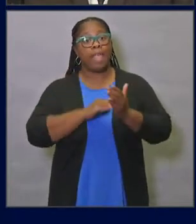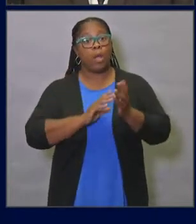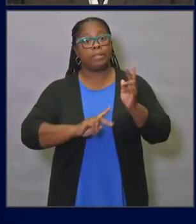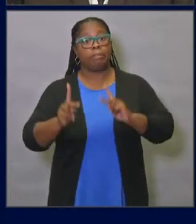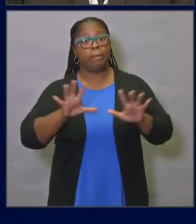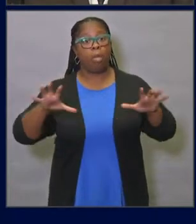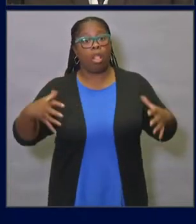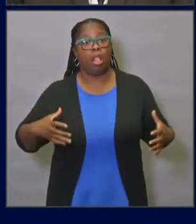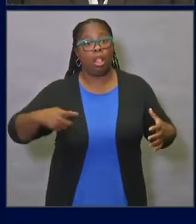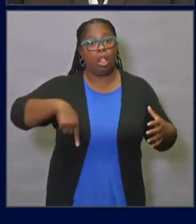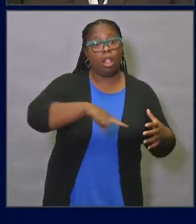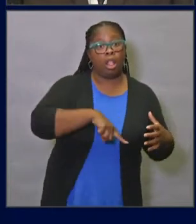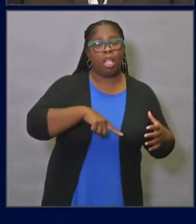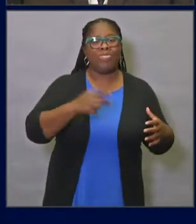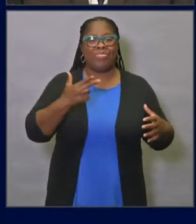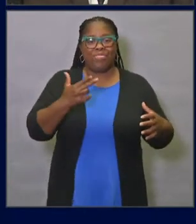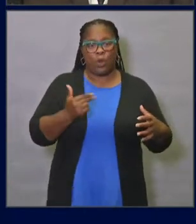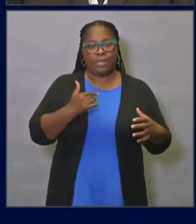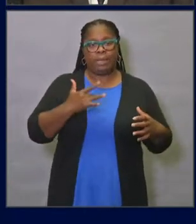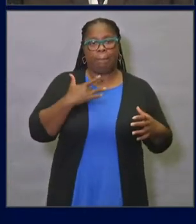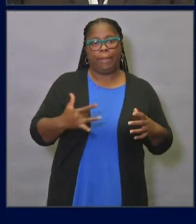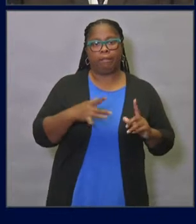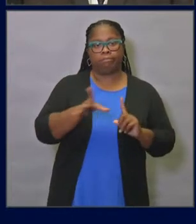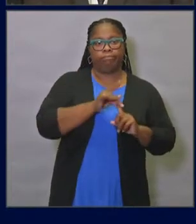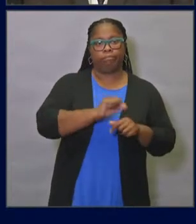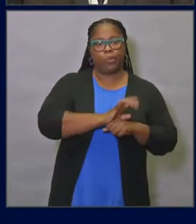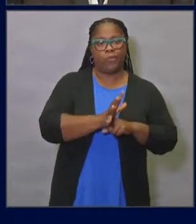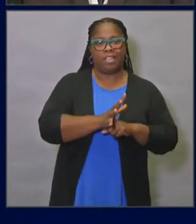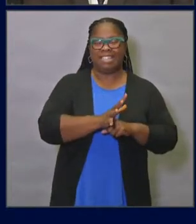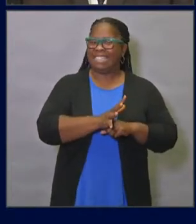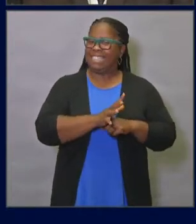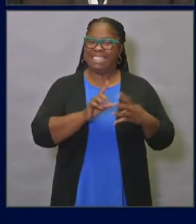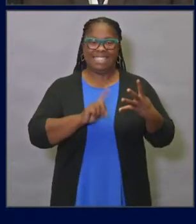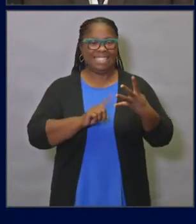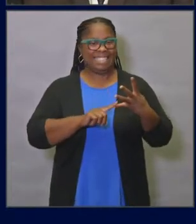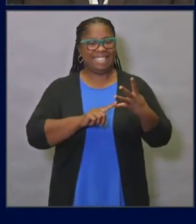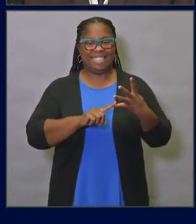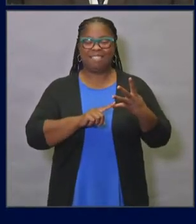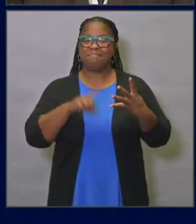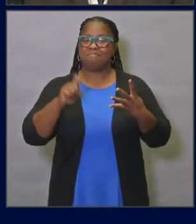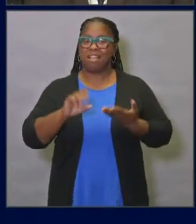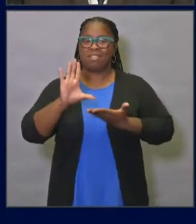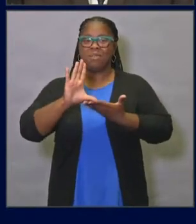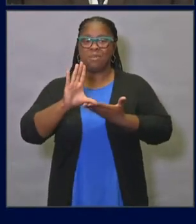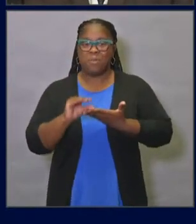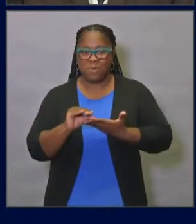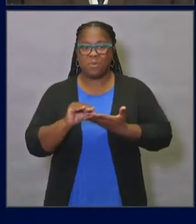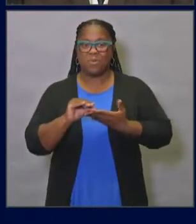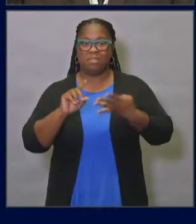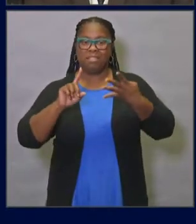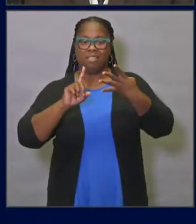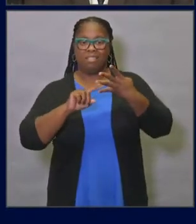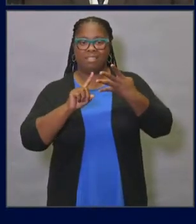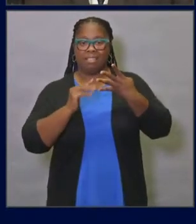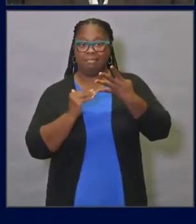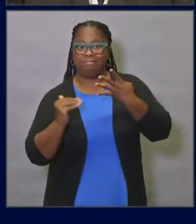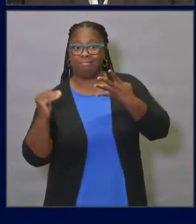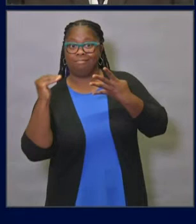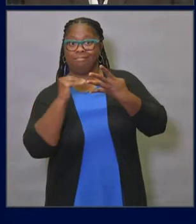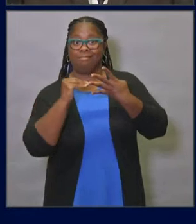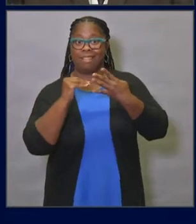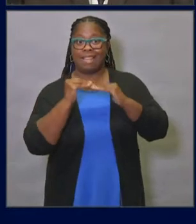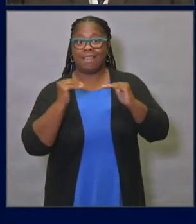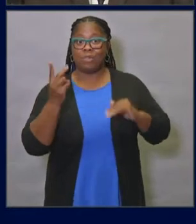13. This is nearly double the threshold for moving up to Tier 2, which requires that we have less than 7 new cases per day per